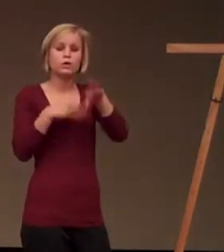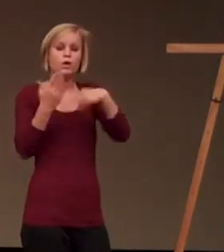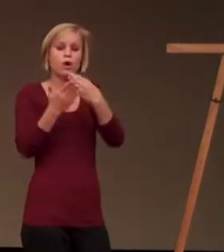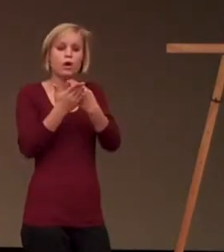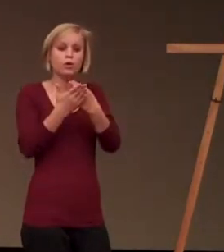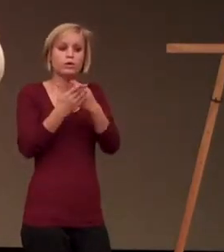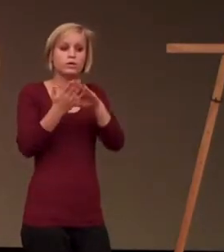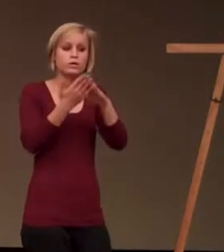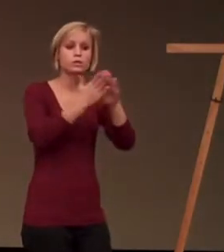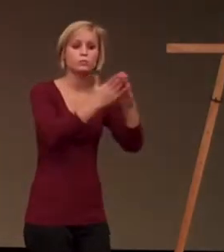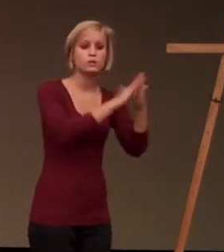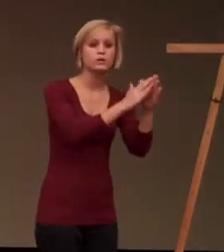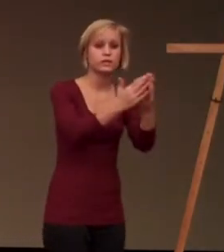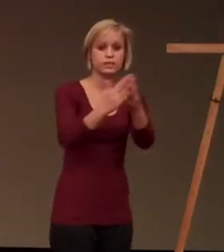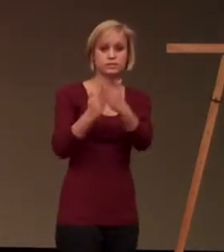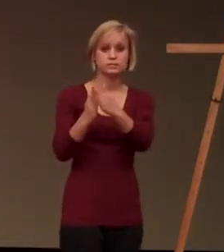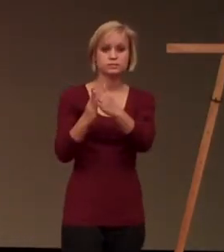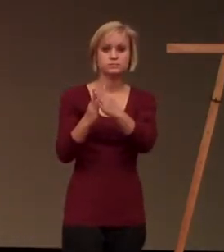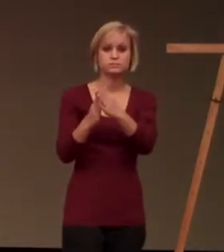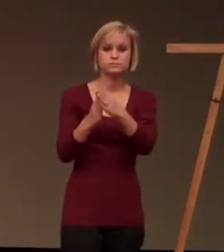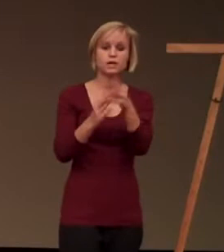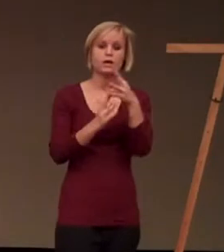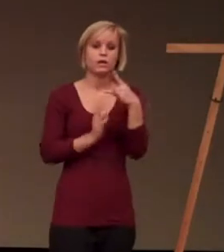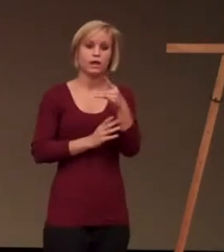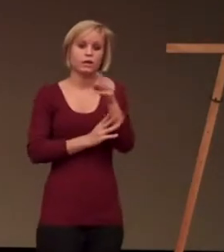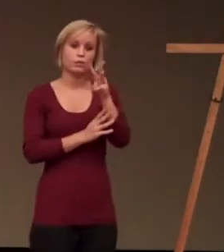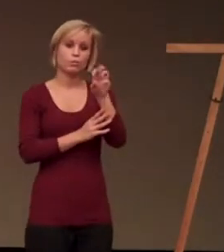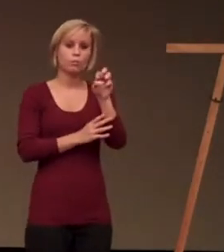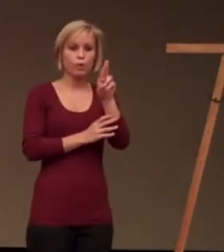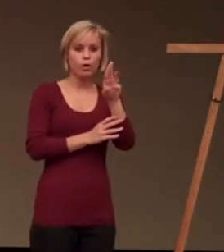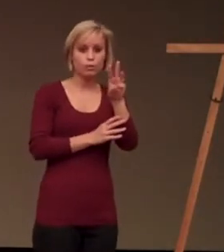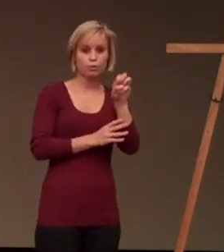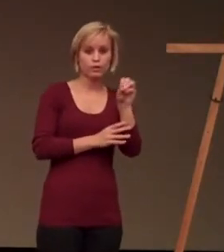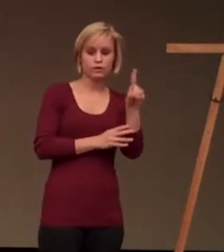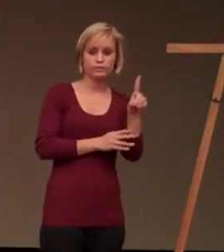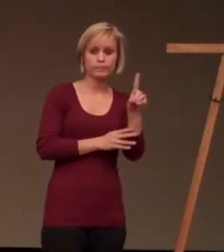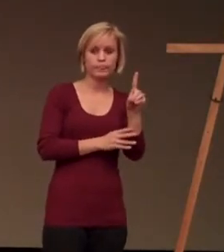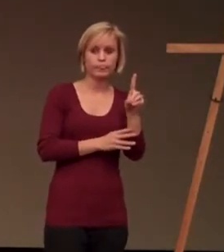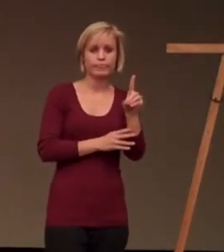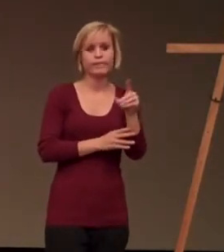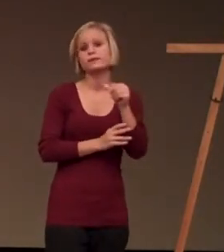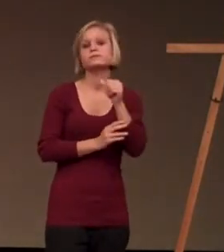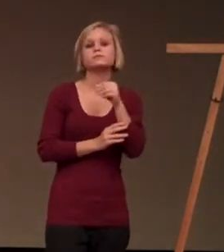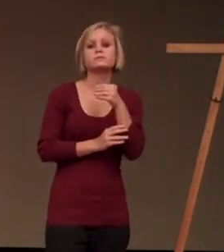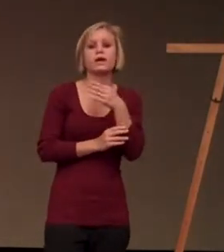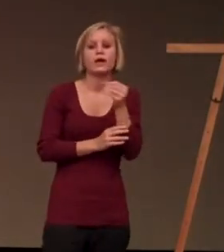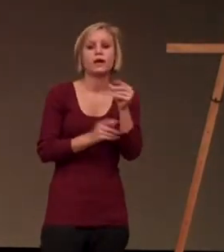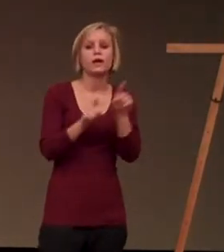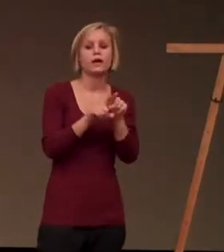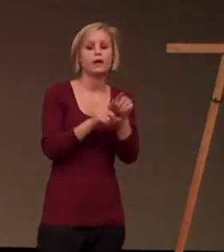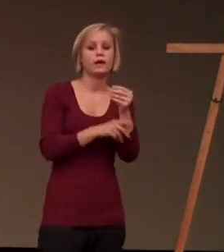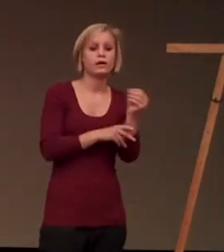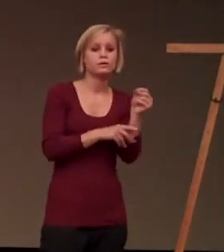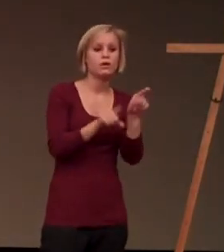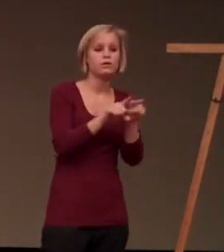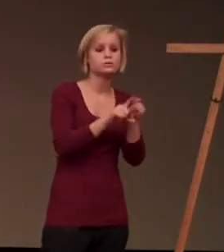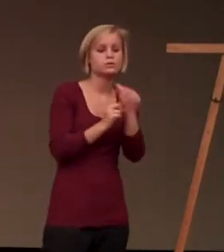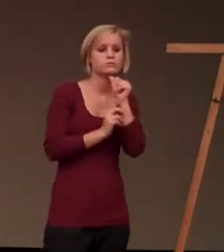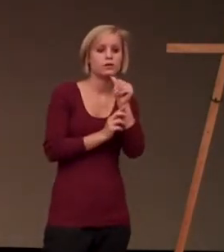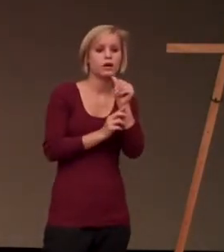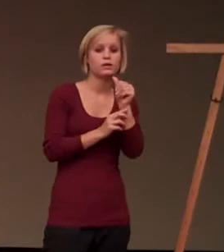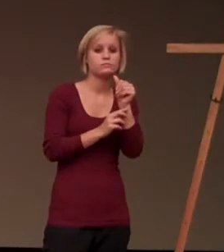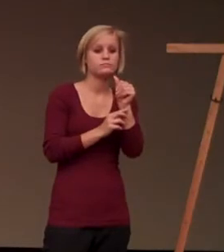on the outside like Warwood and so on, but it also doesn't include the stuff south of the creek.